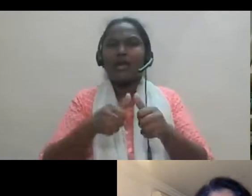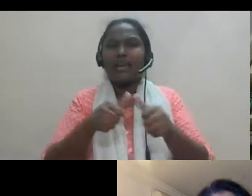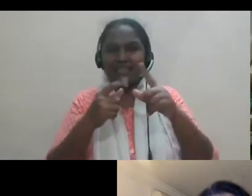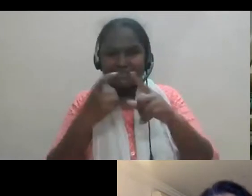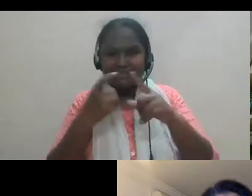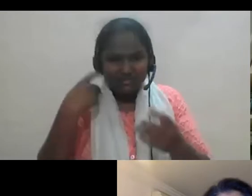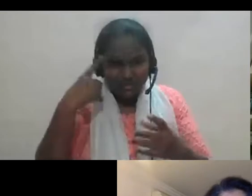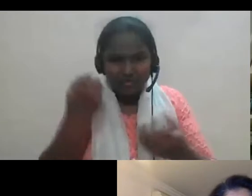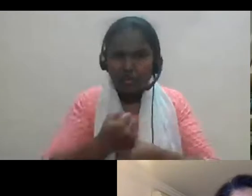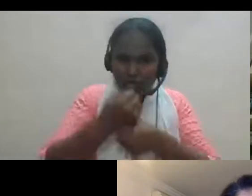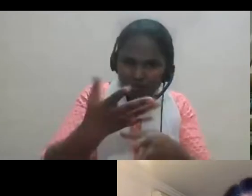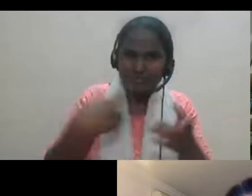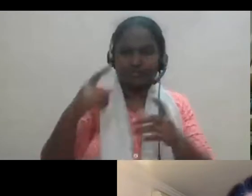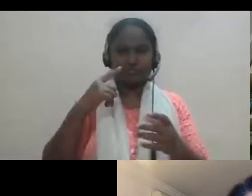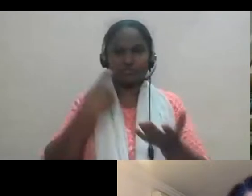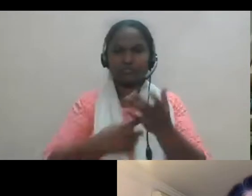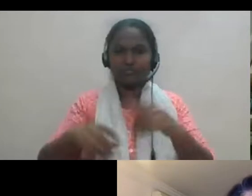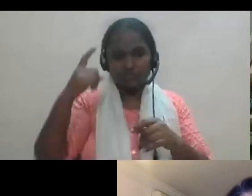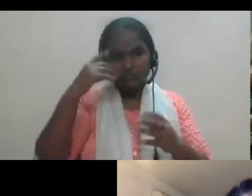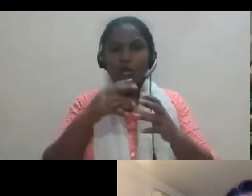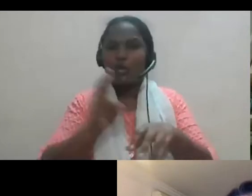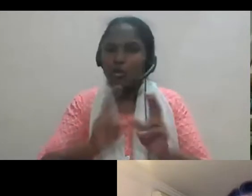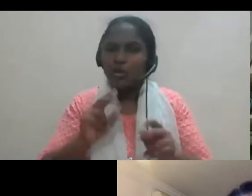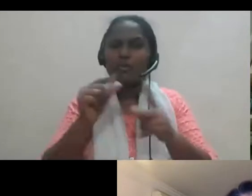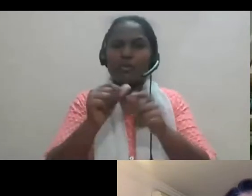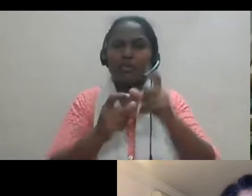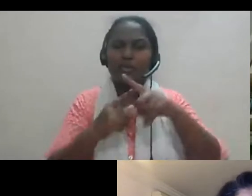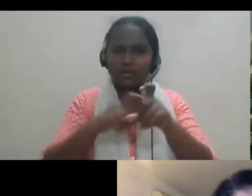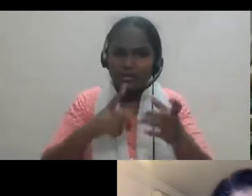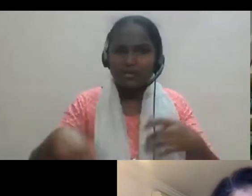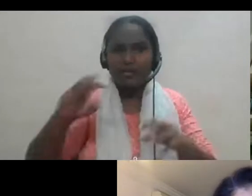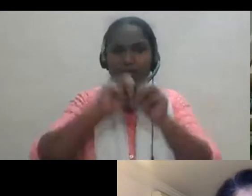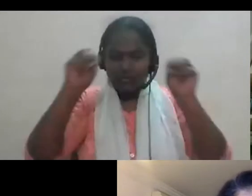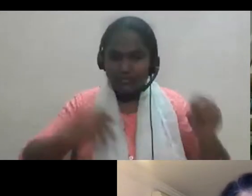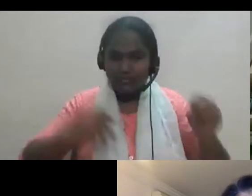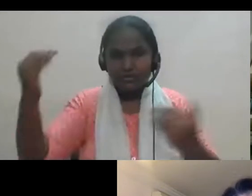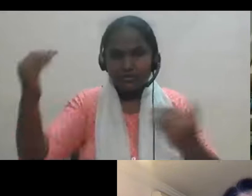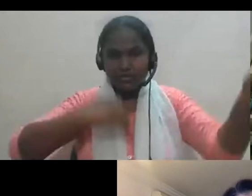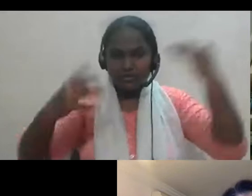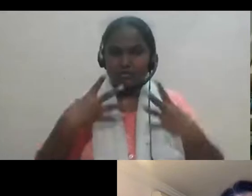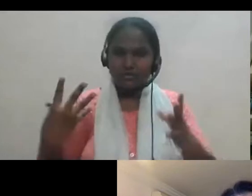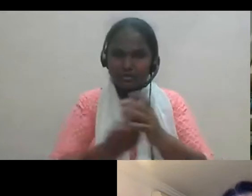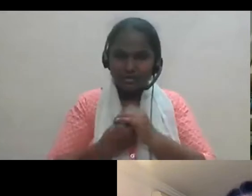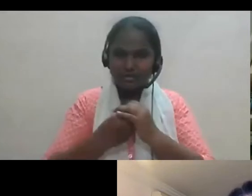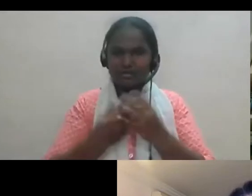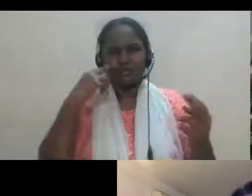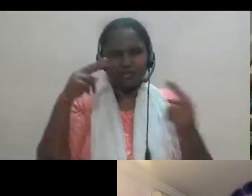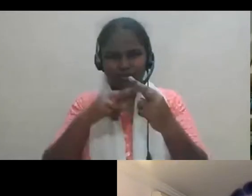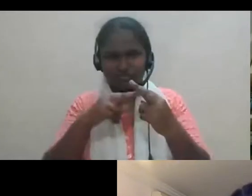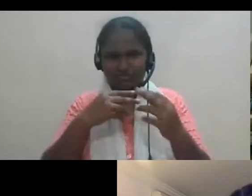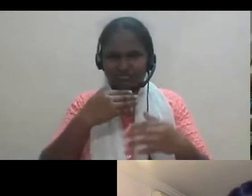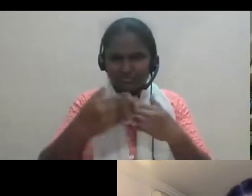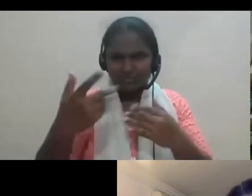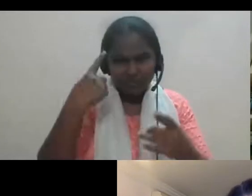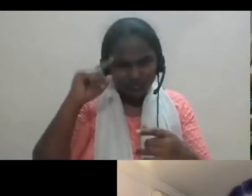be restricted by the Northern canon, I was thinking, how can we museums of the South come together and look to each other for, you